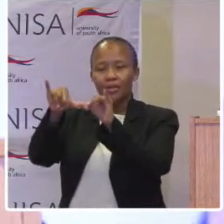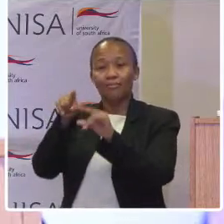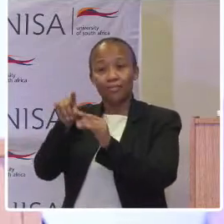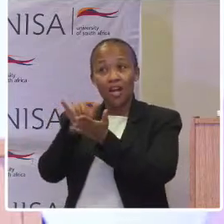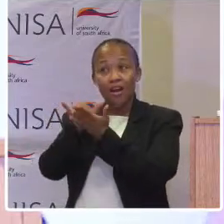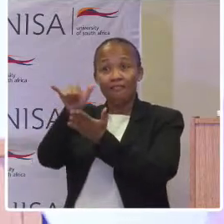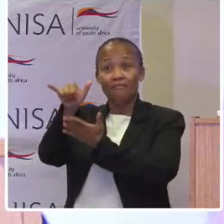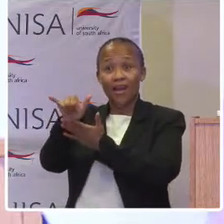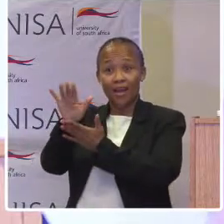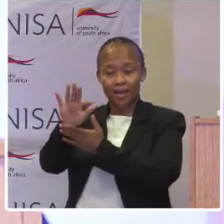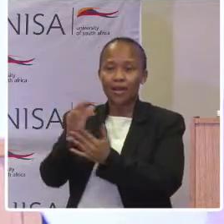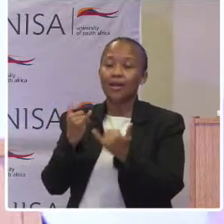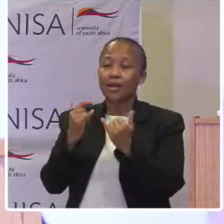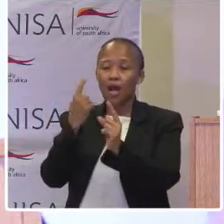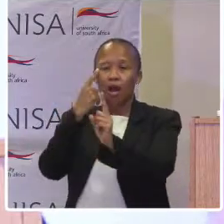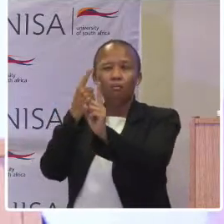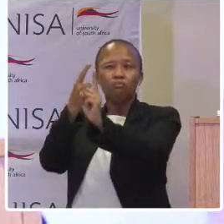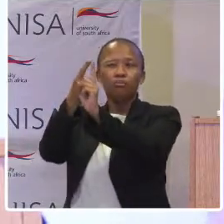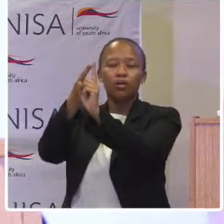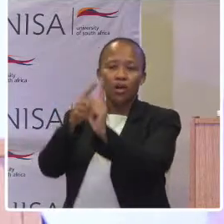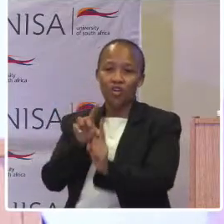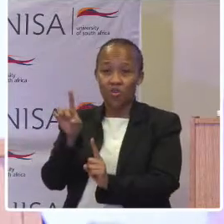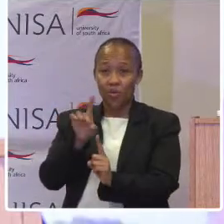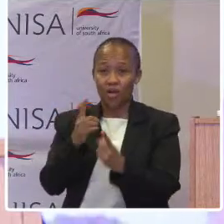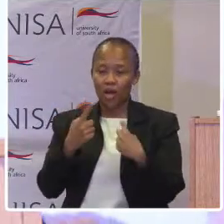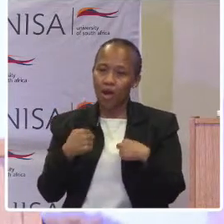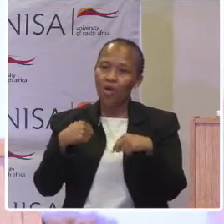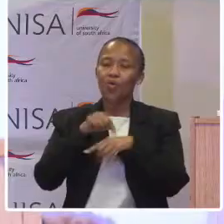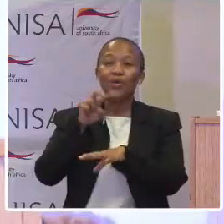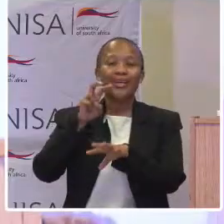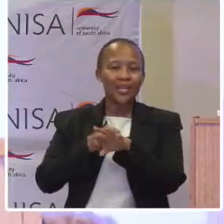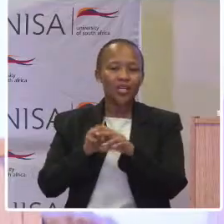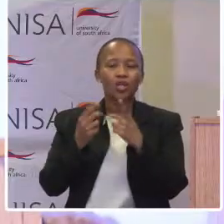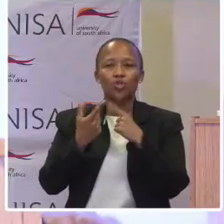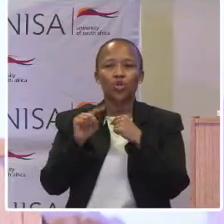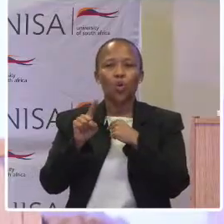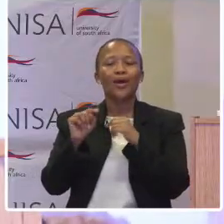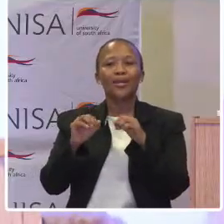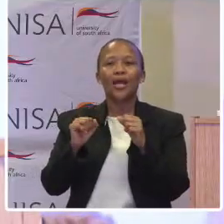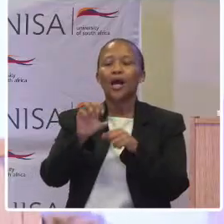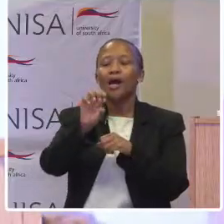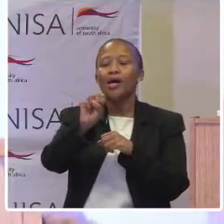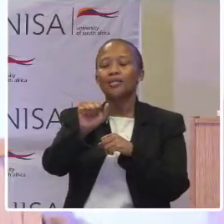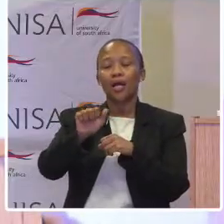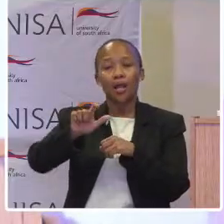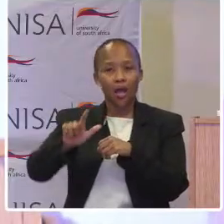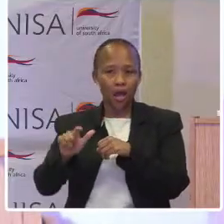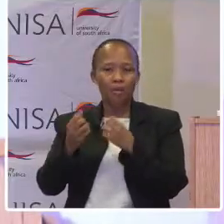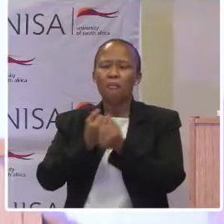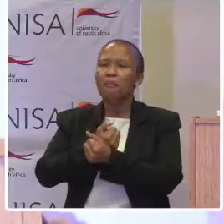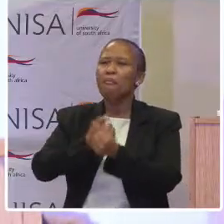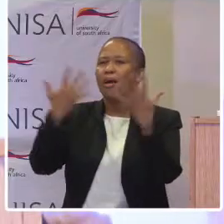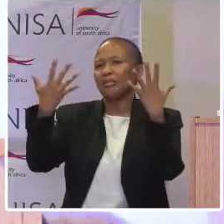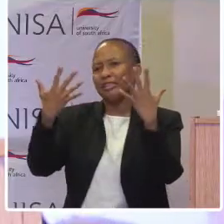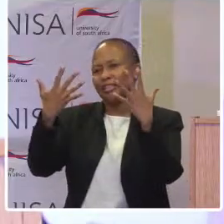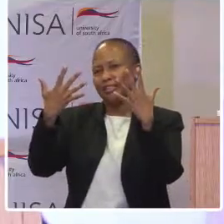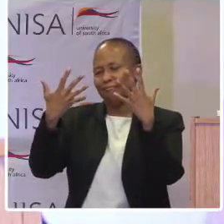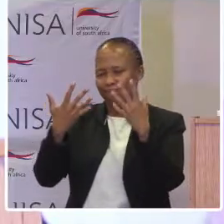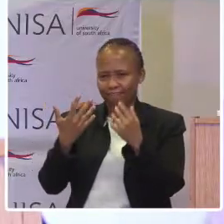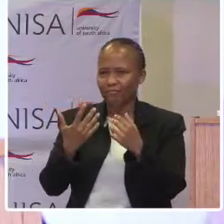to replace the fragmented system of bilateral air service agreements with multilateral protocol